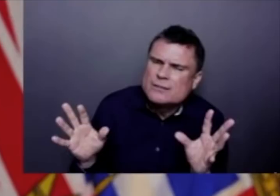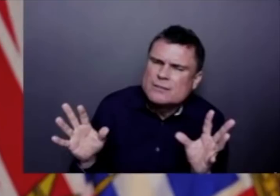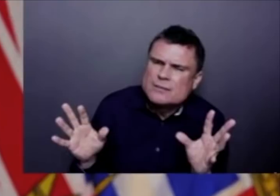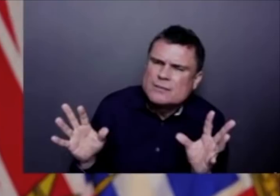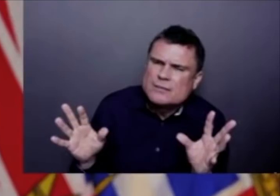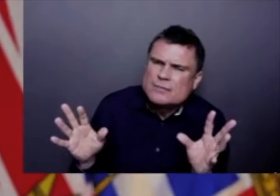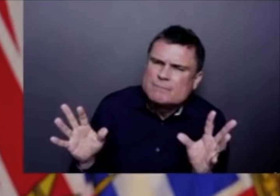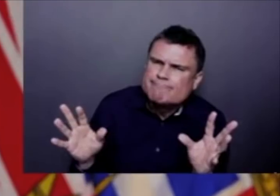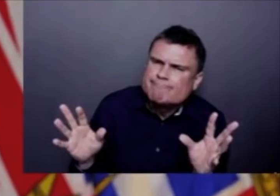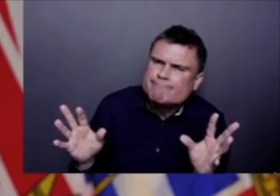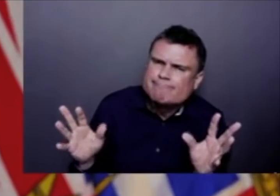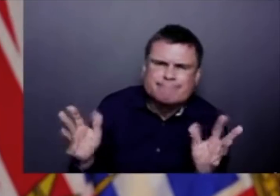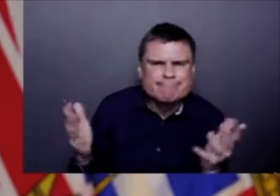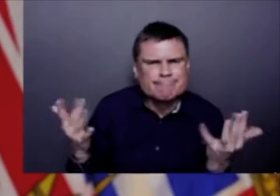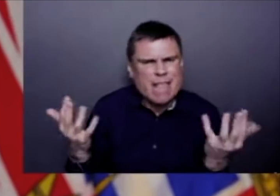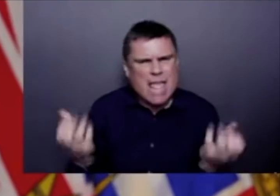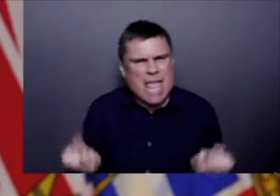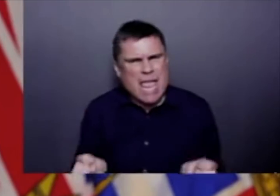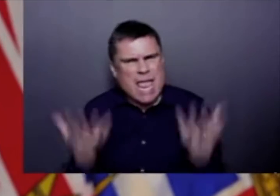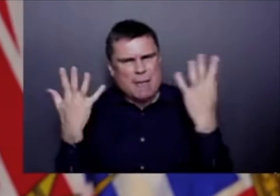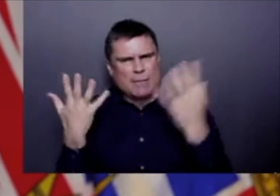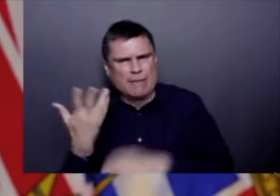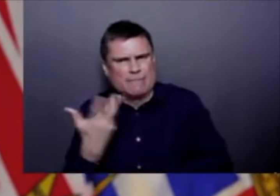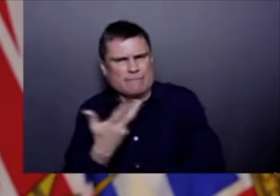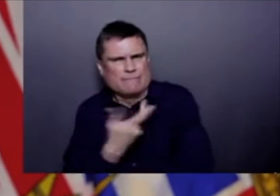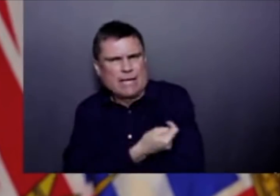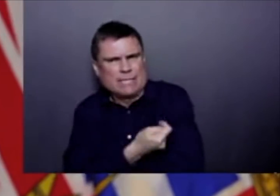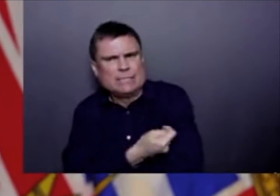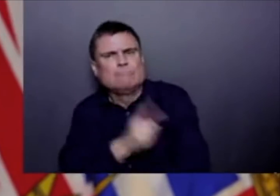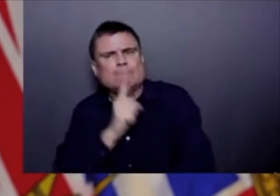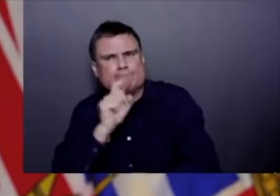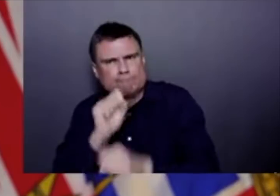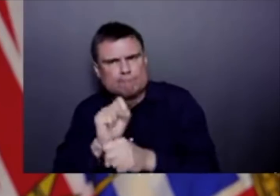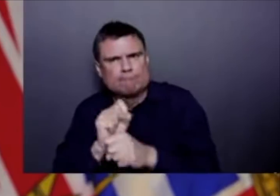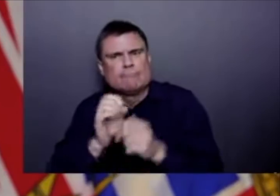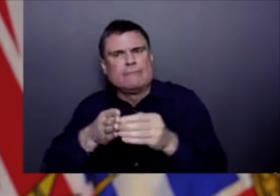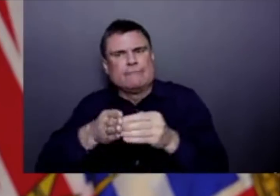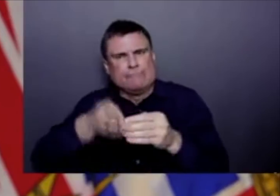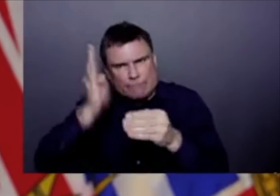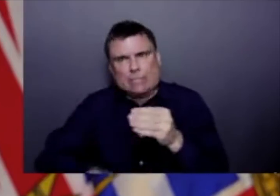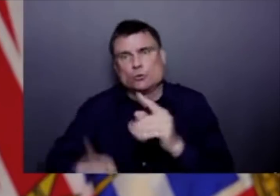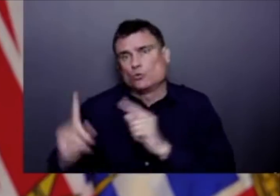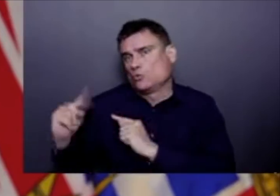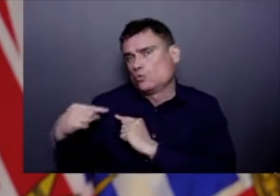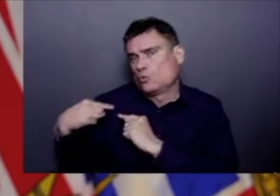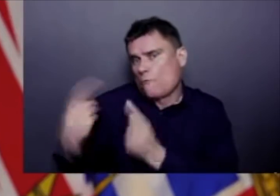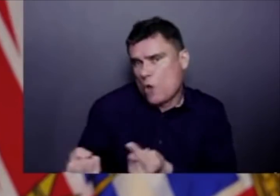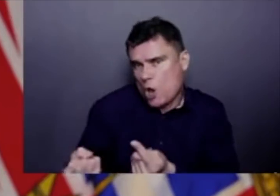point, and what you hope that we'll have the capacity to do on a daily basis? So,